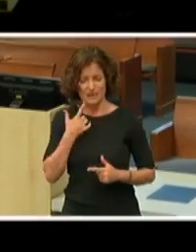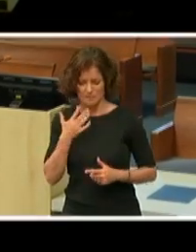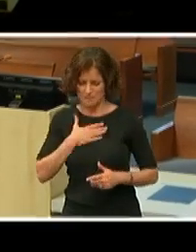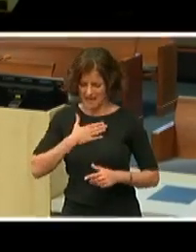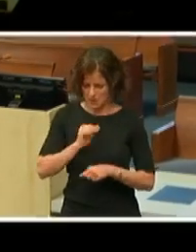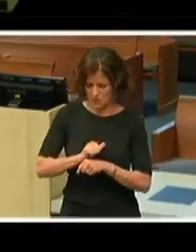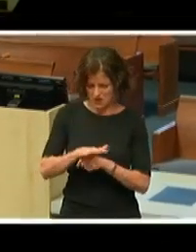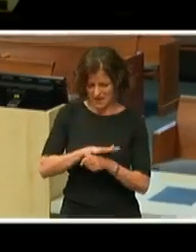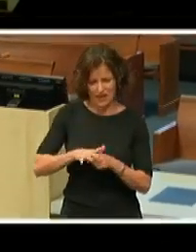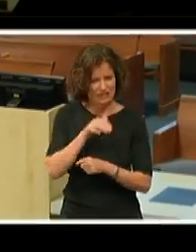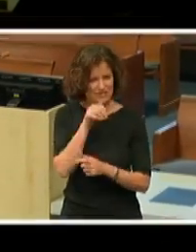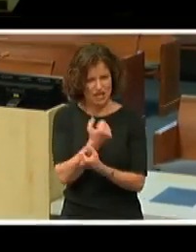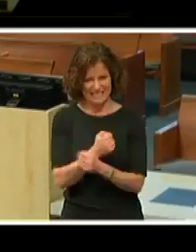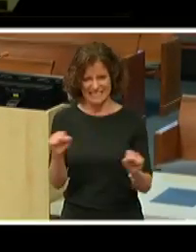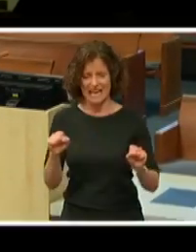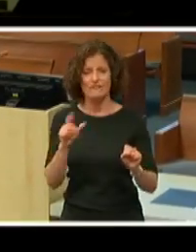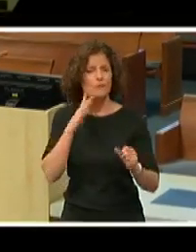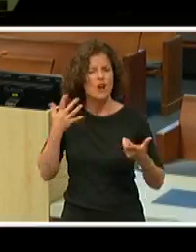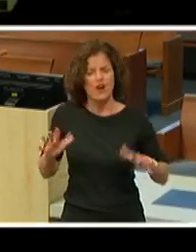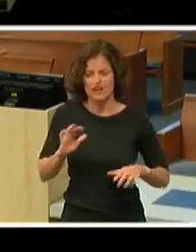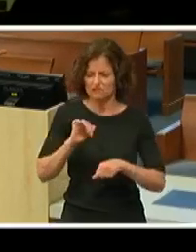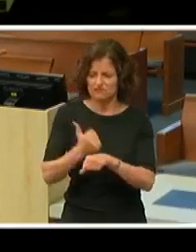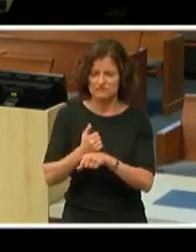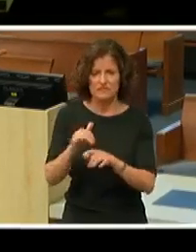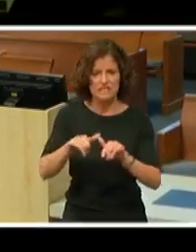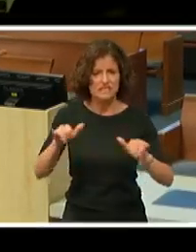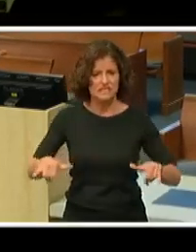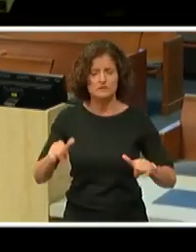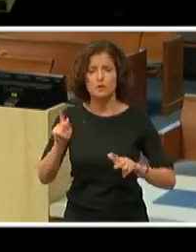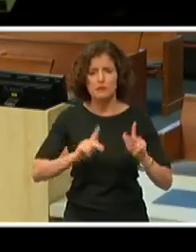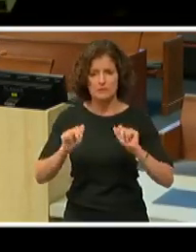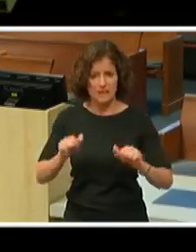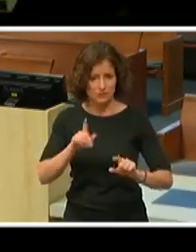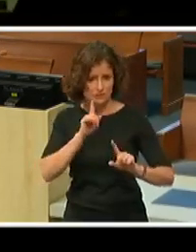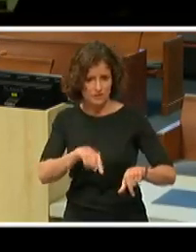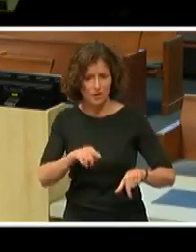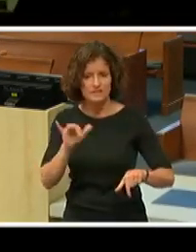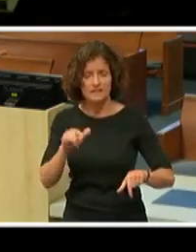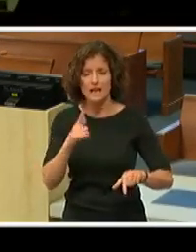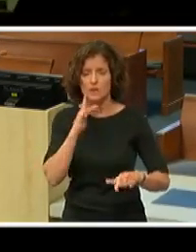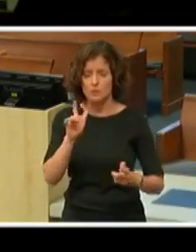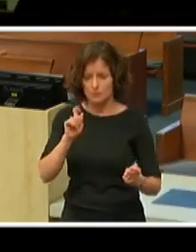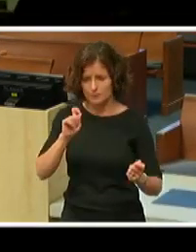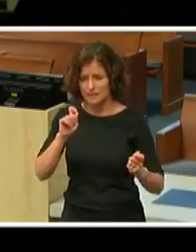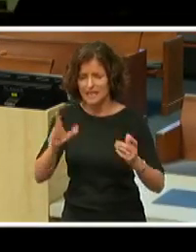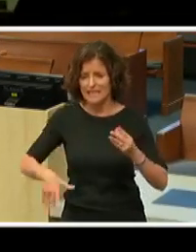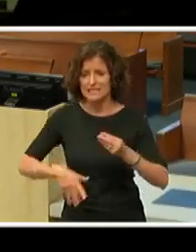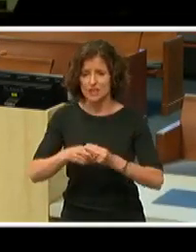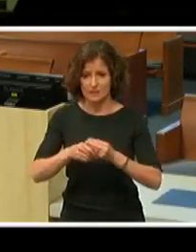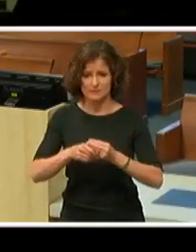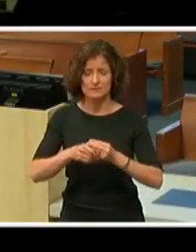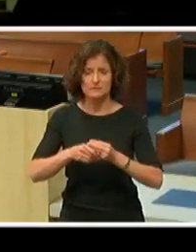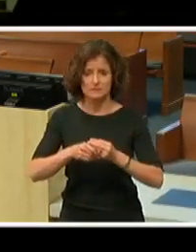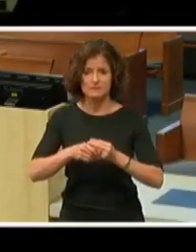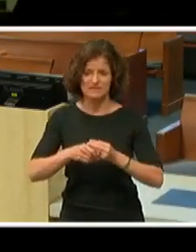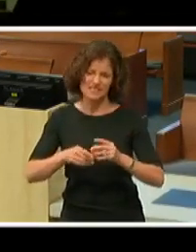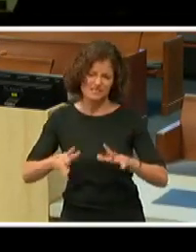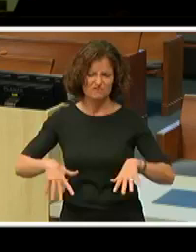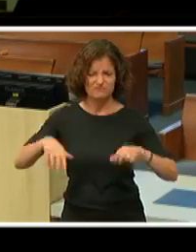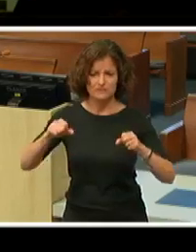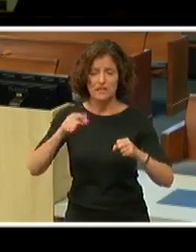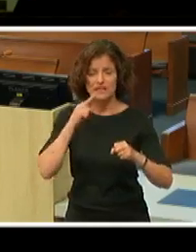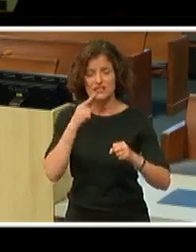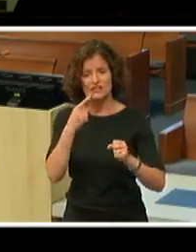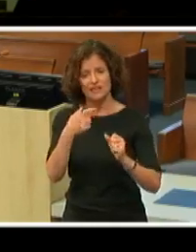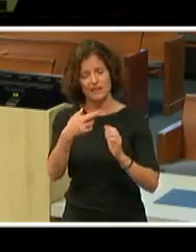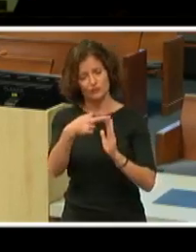that's we've already got that system set up so that we can respond to that. And we will be adopting these are just guidances